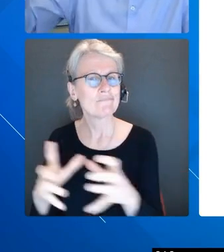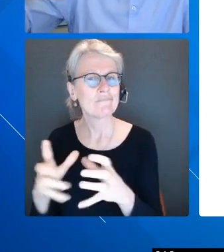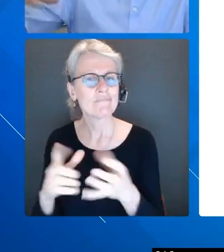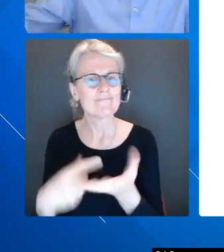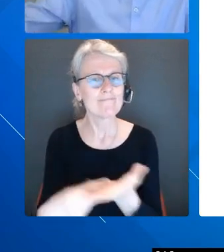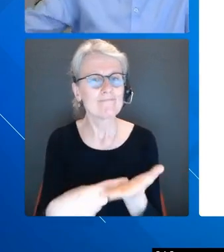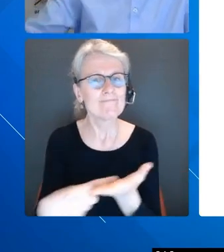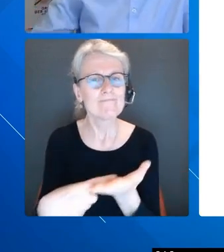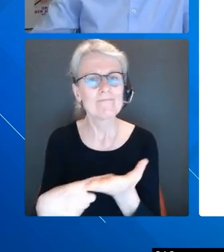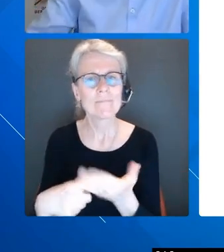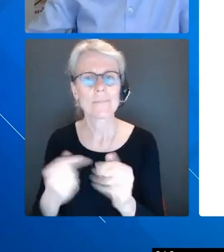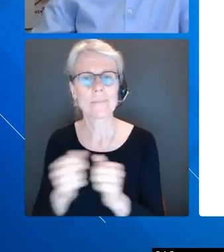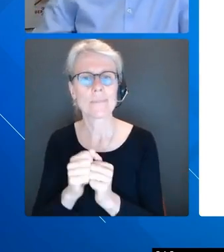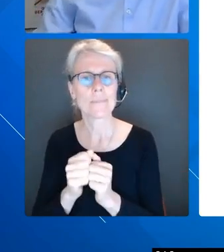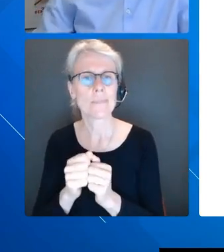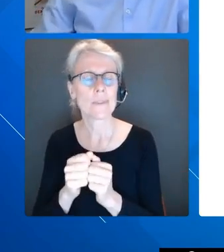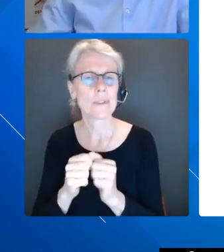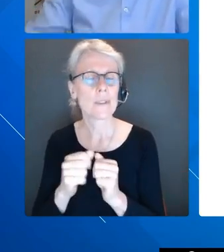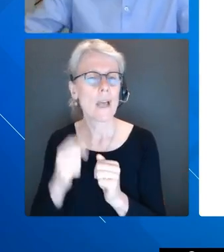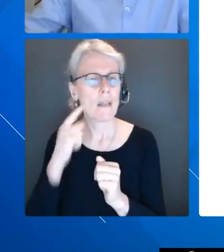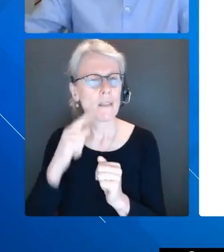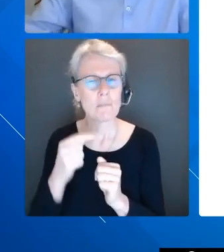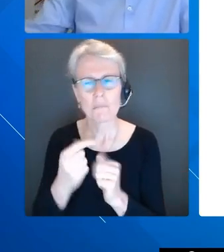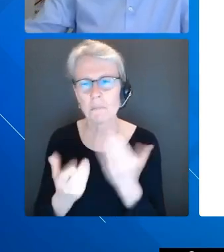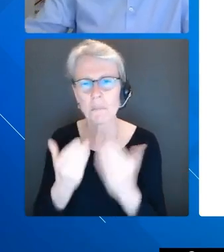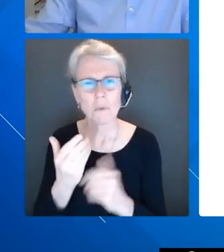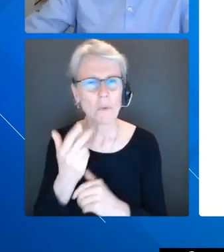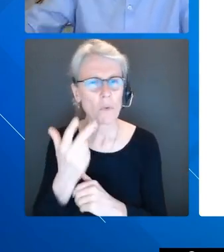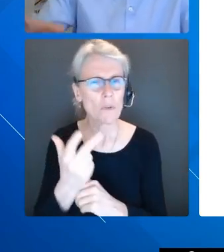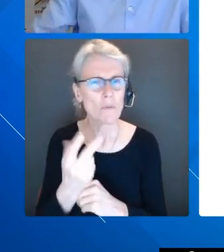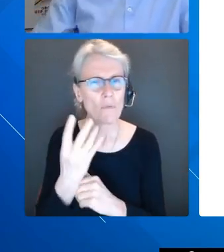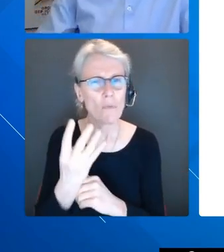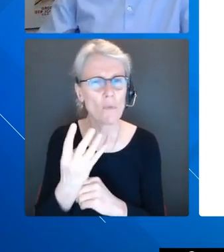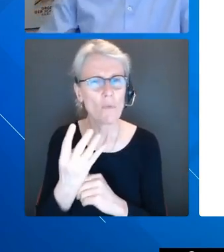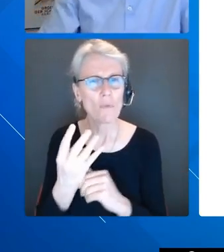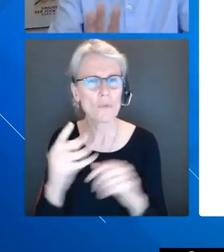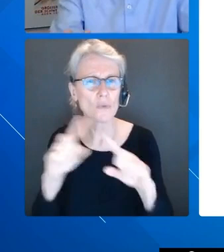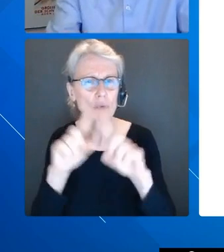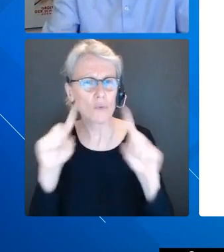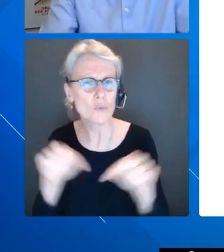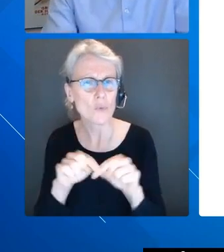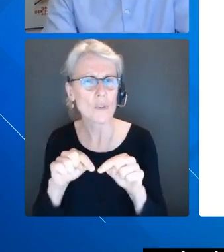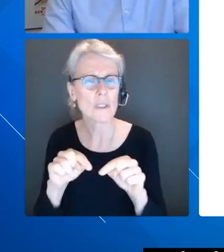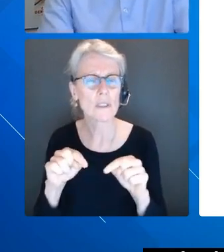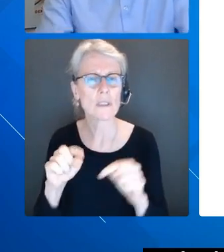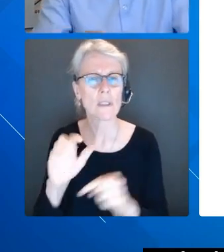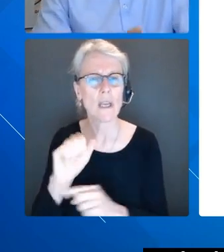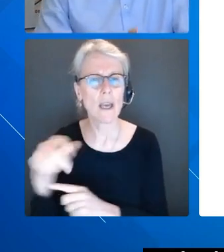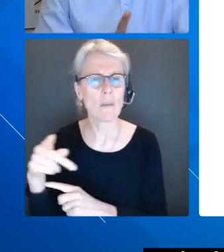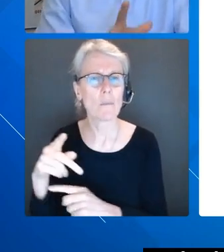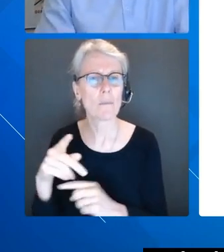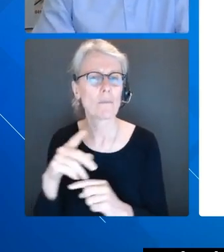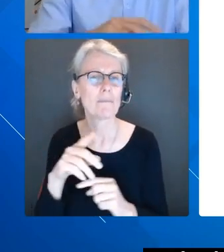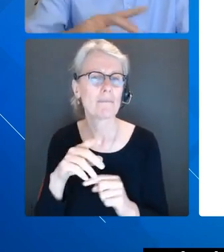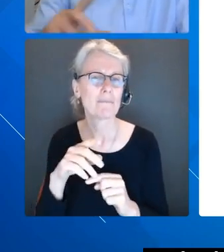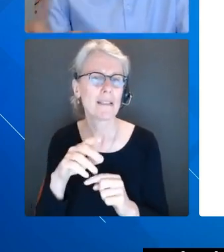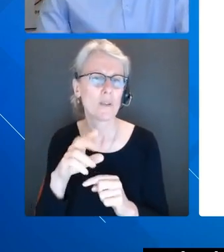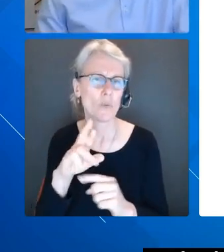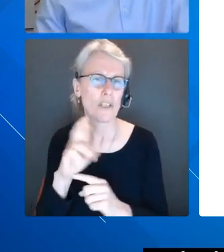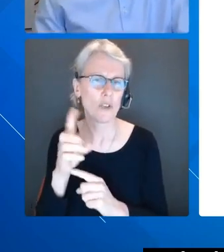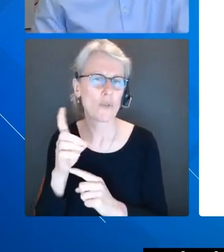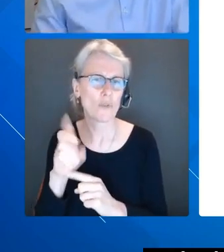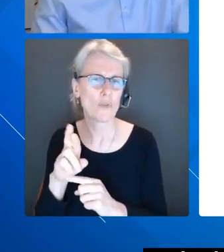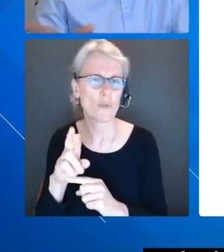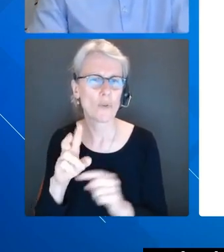to do just periodic, and they said like 3 or 4 screen reader demos of our products. Oh, not just screen reader demos as